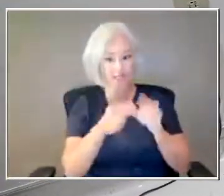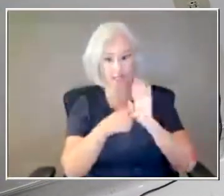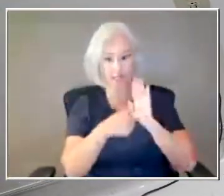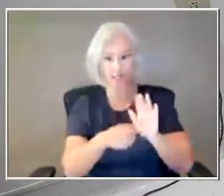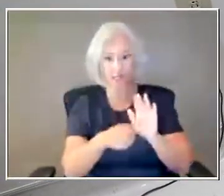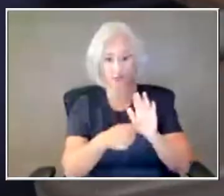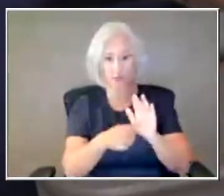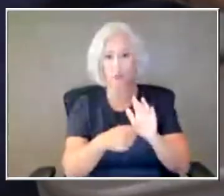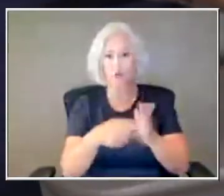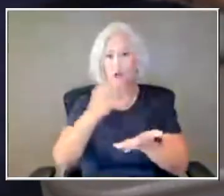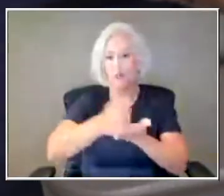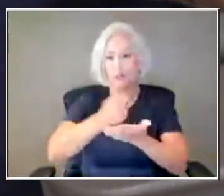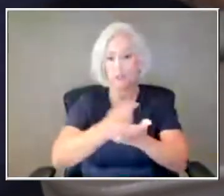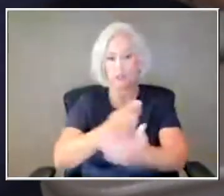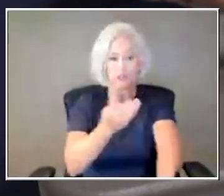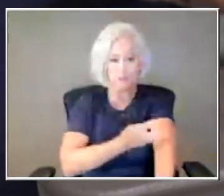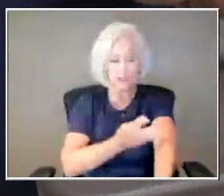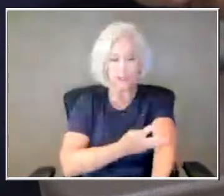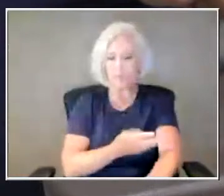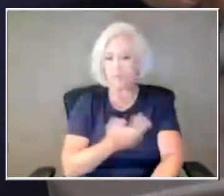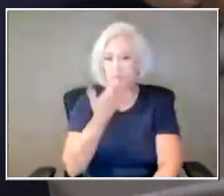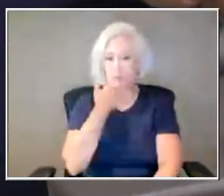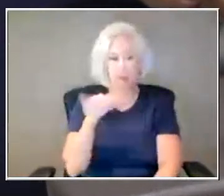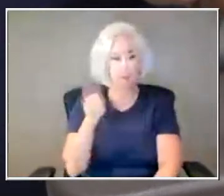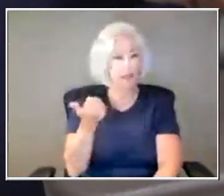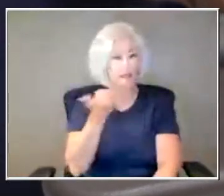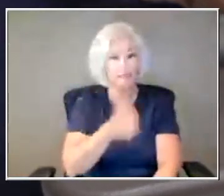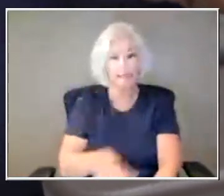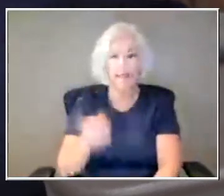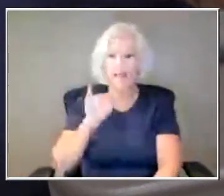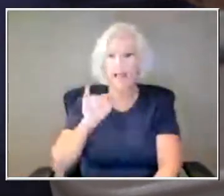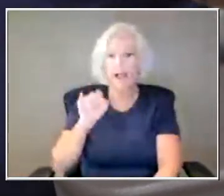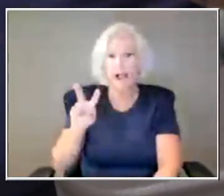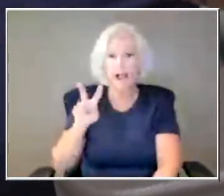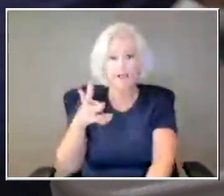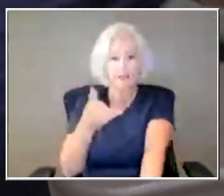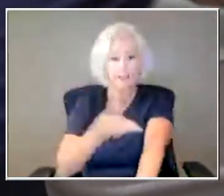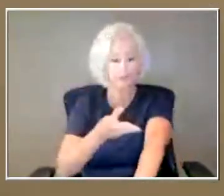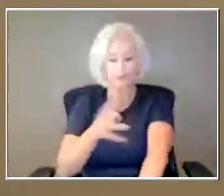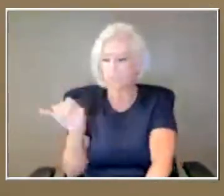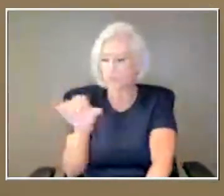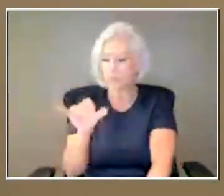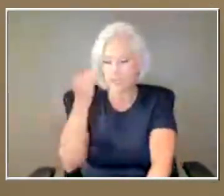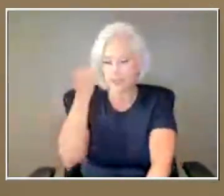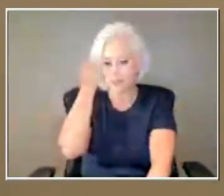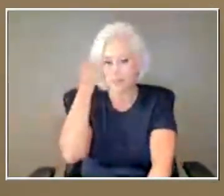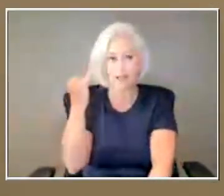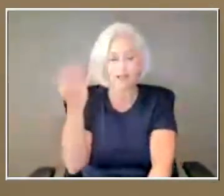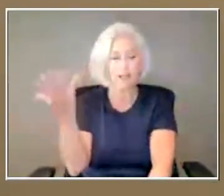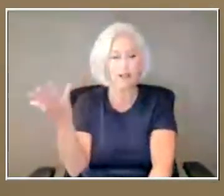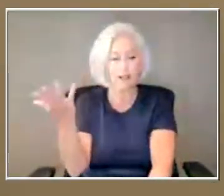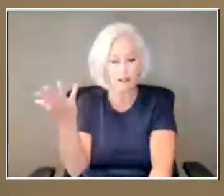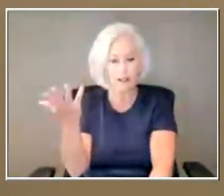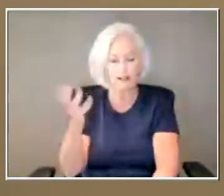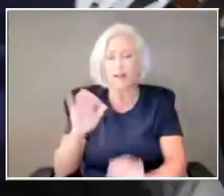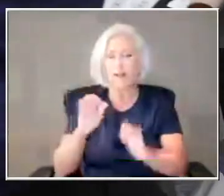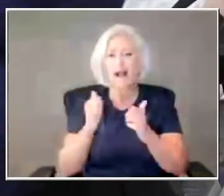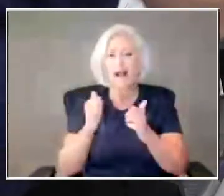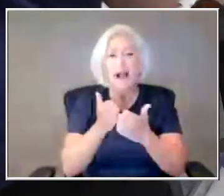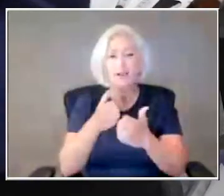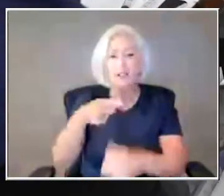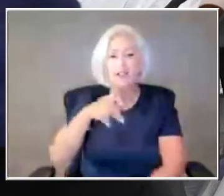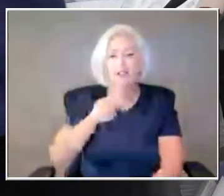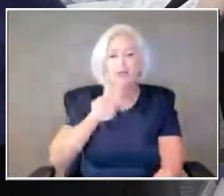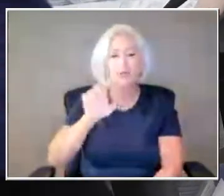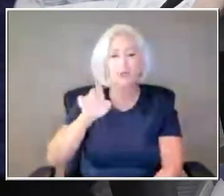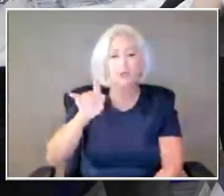from this perspective, it looks like any other IV treatment, all in a day. Explain how Pluvicto can find and treat cancer cells, but not